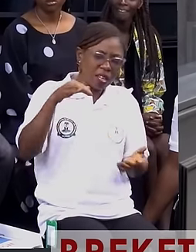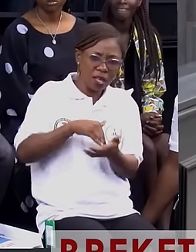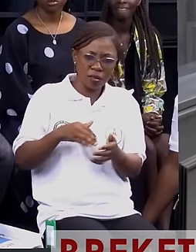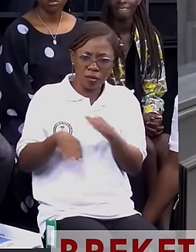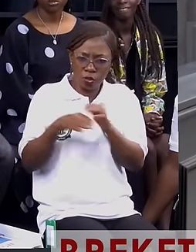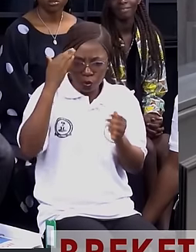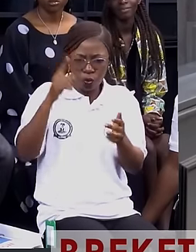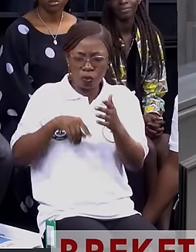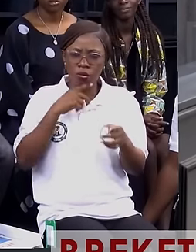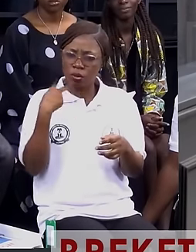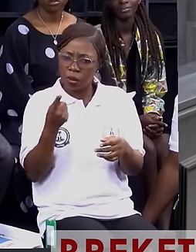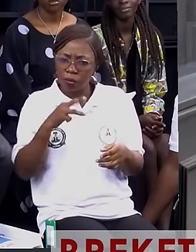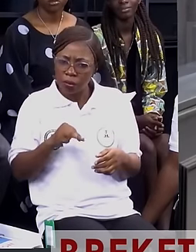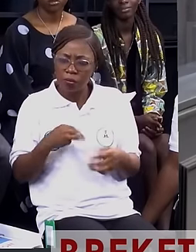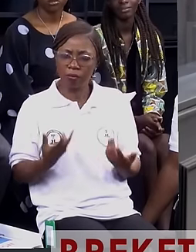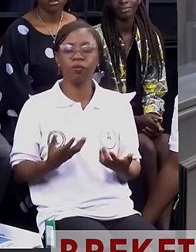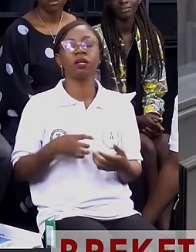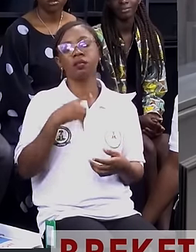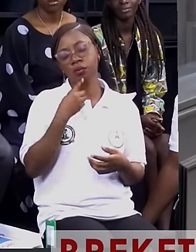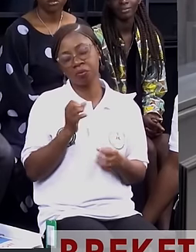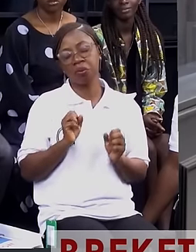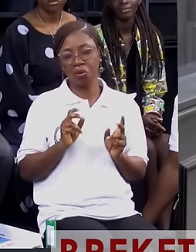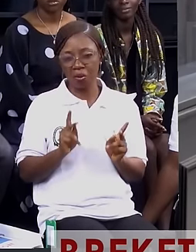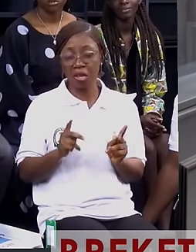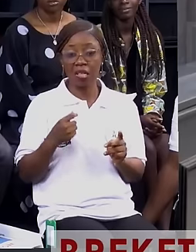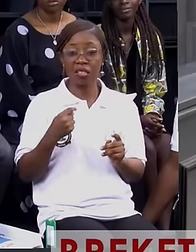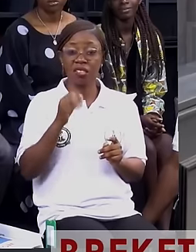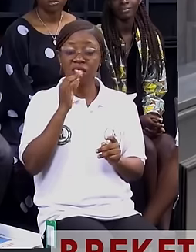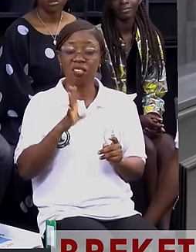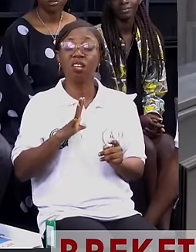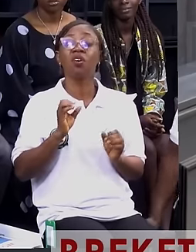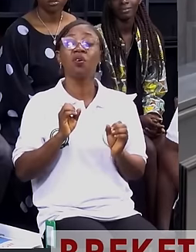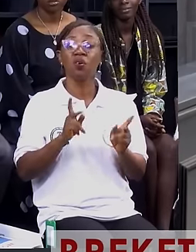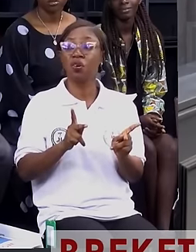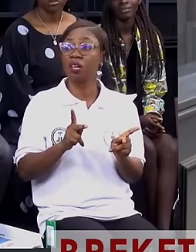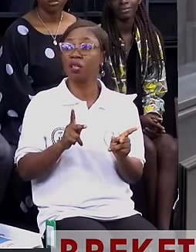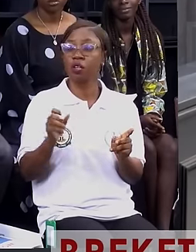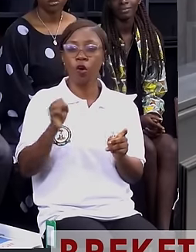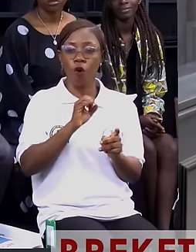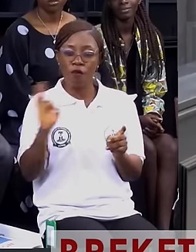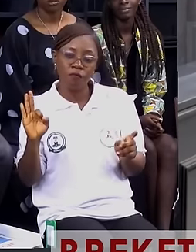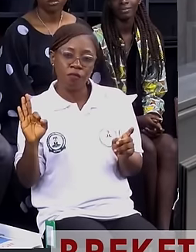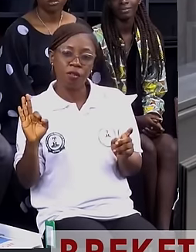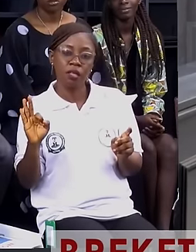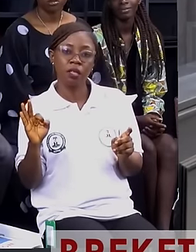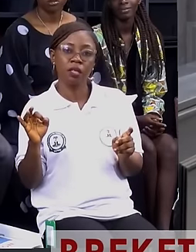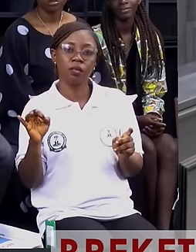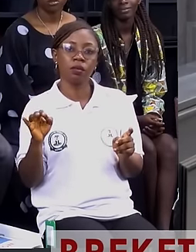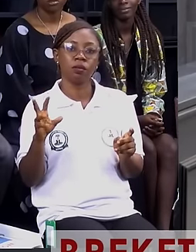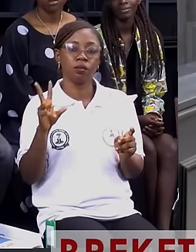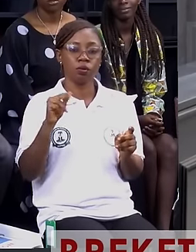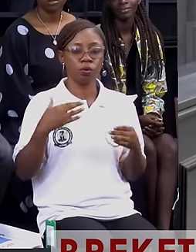with kidnappers. I told them. They say, okay. The lady say, okay. They off. Nobody call